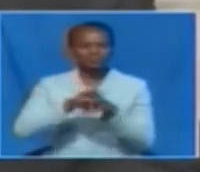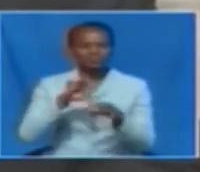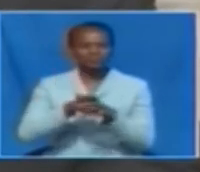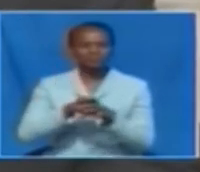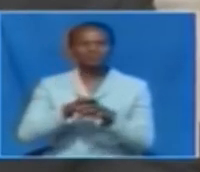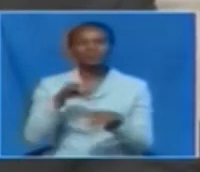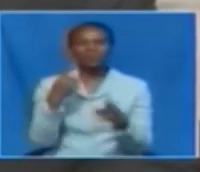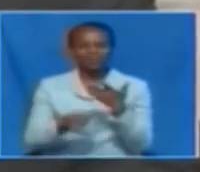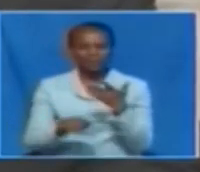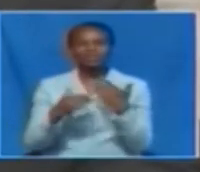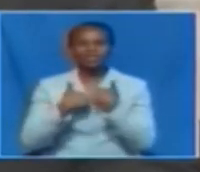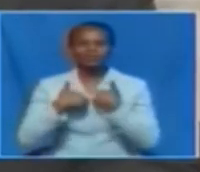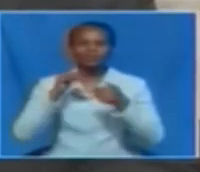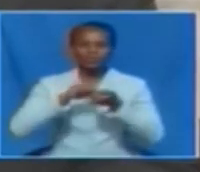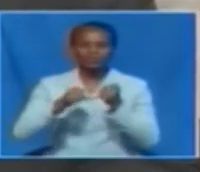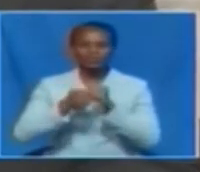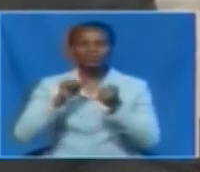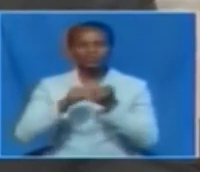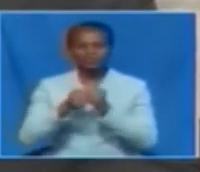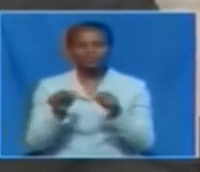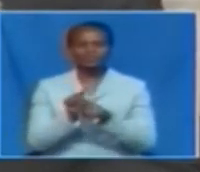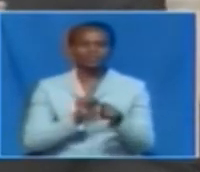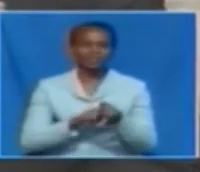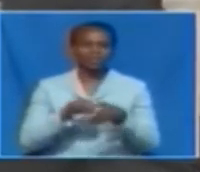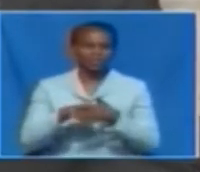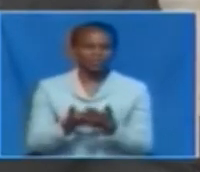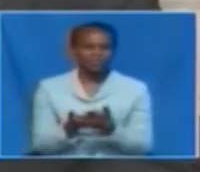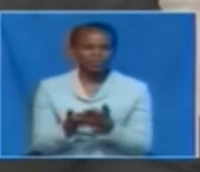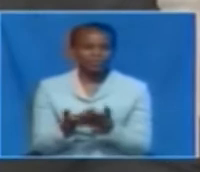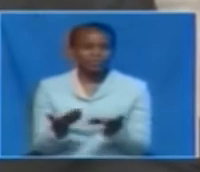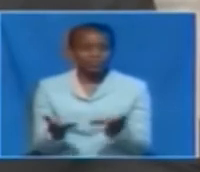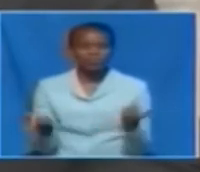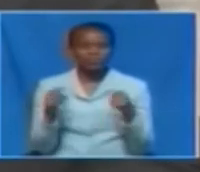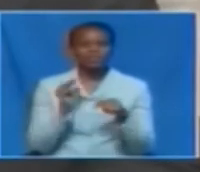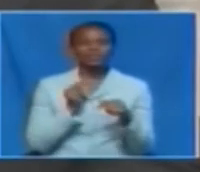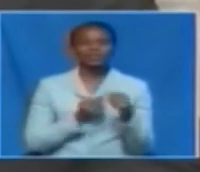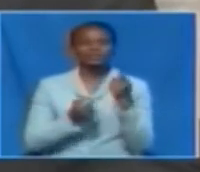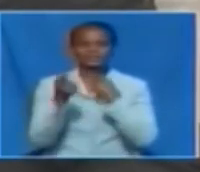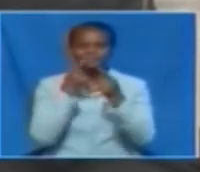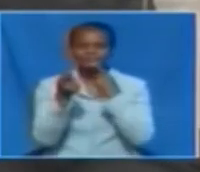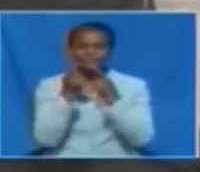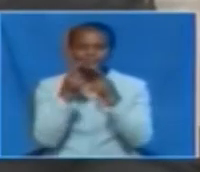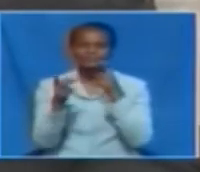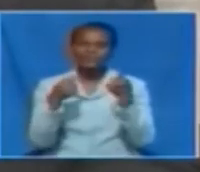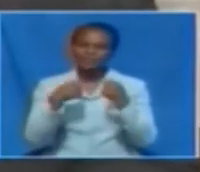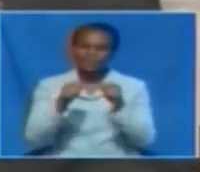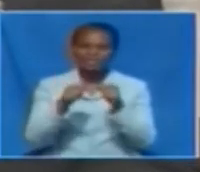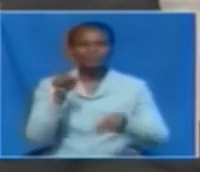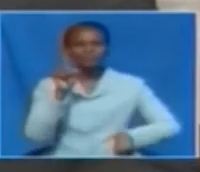through things we went through, even worse. And so when you talk about attempted